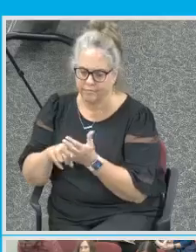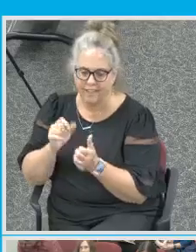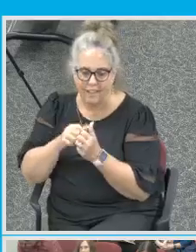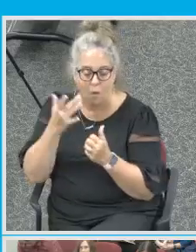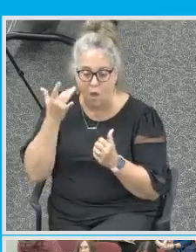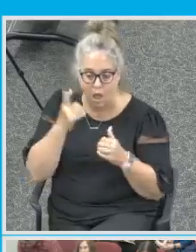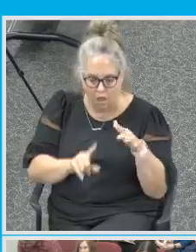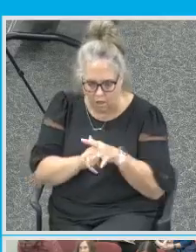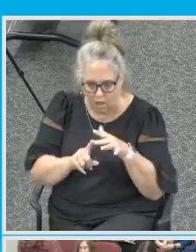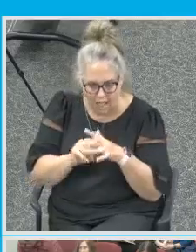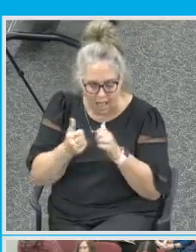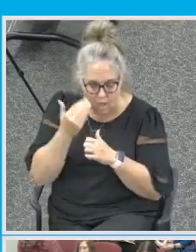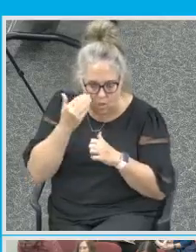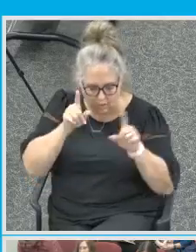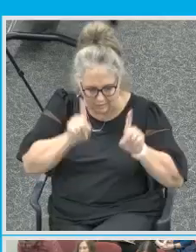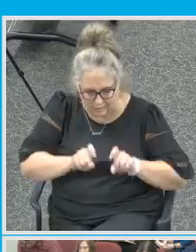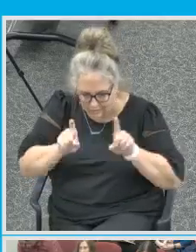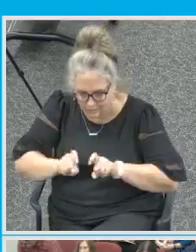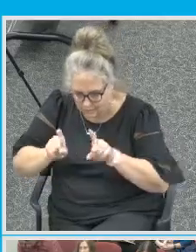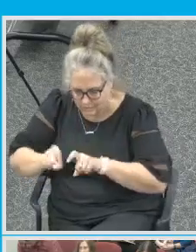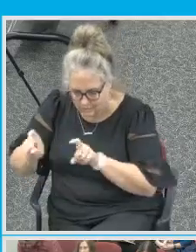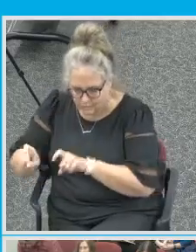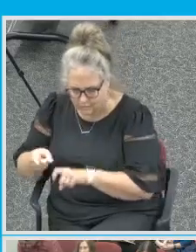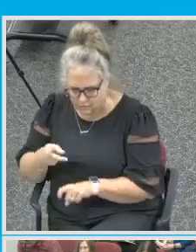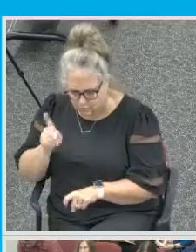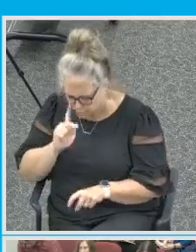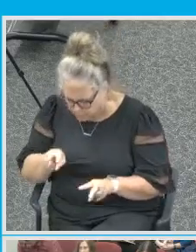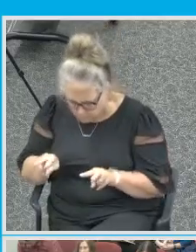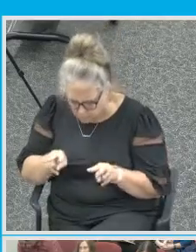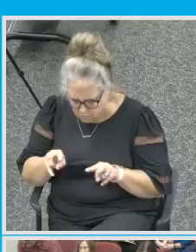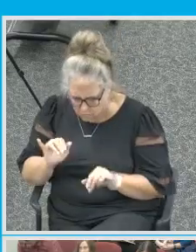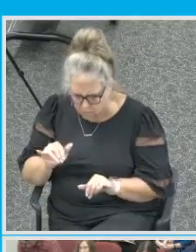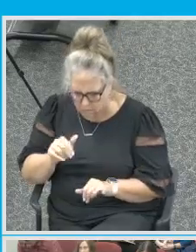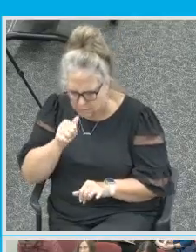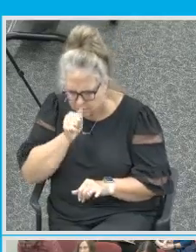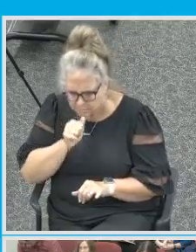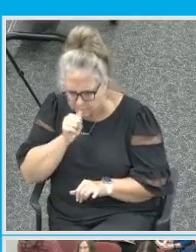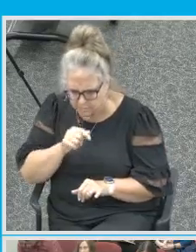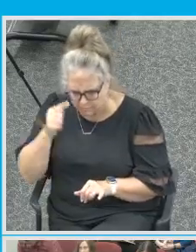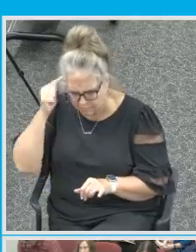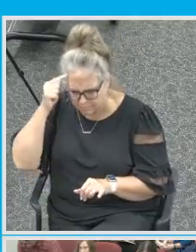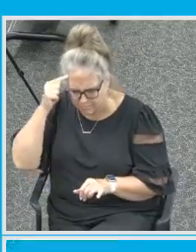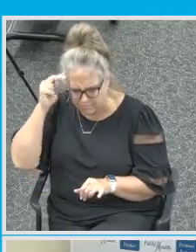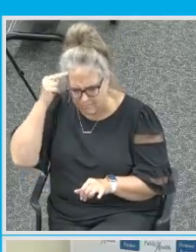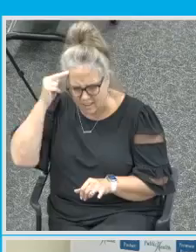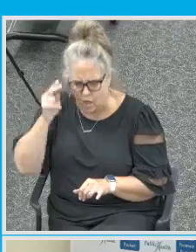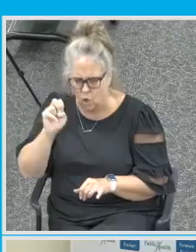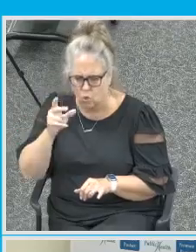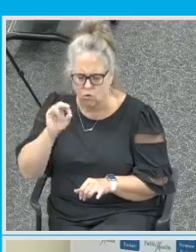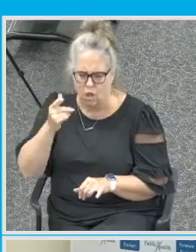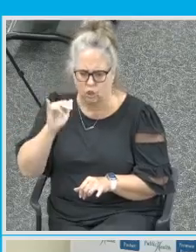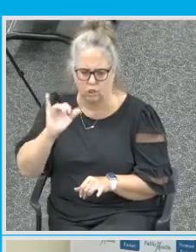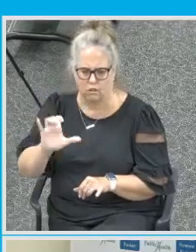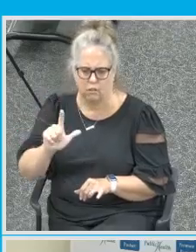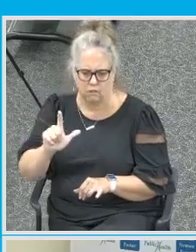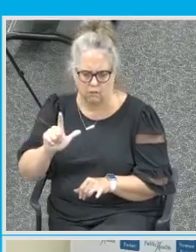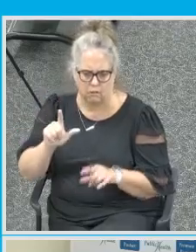biased towards that, but it is telling us that people are suffering those neurologic outcomes. Okay, next slide,